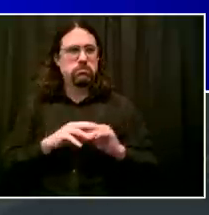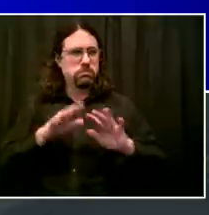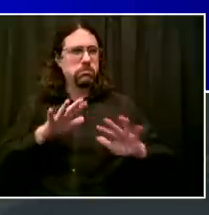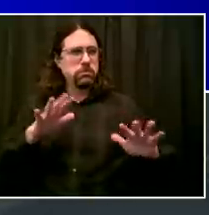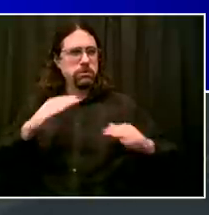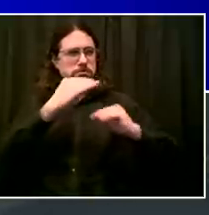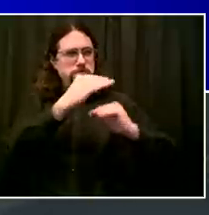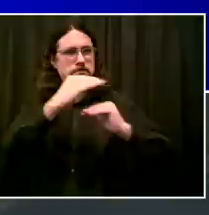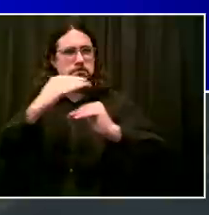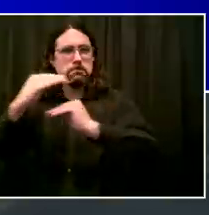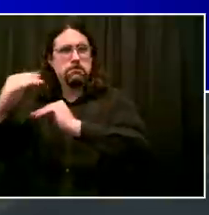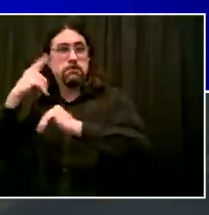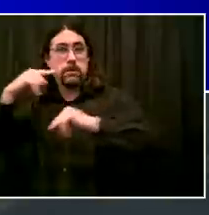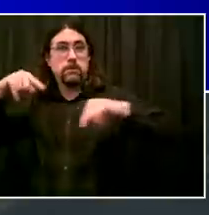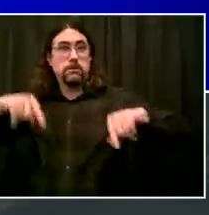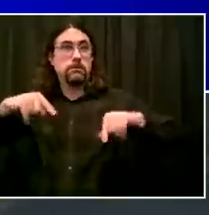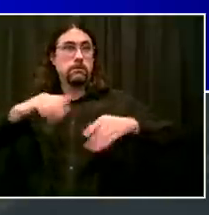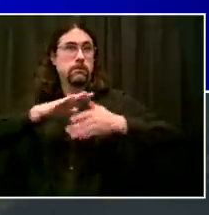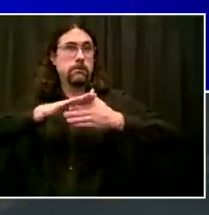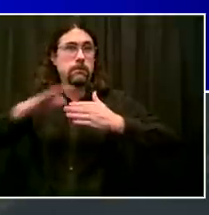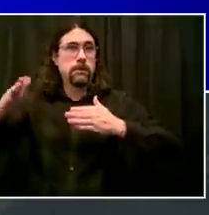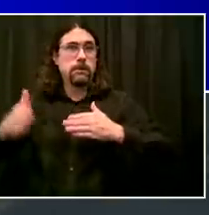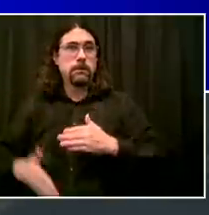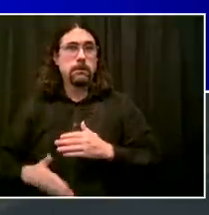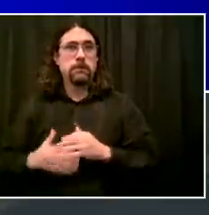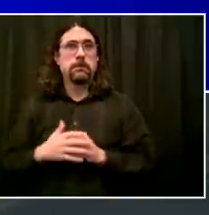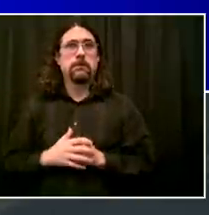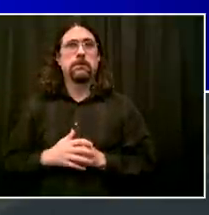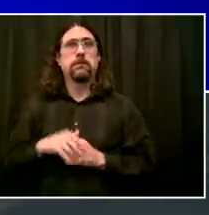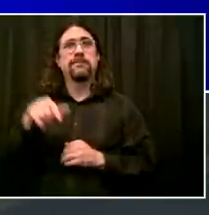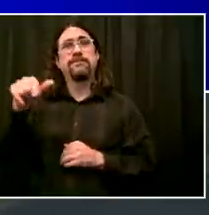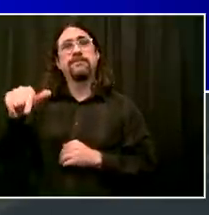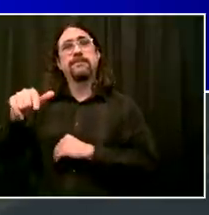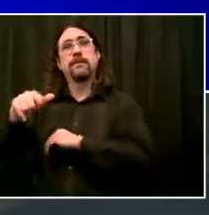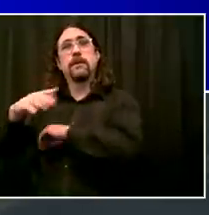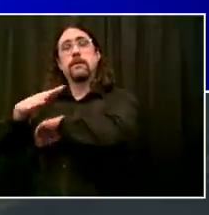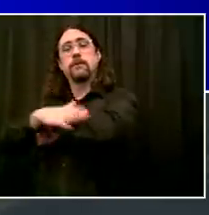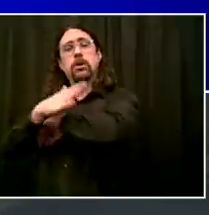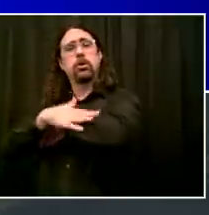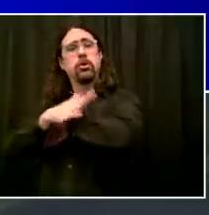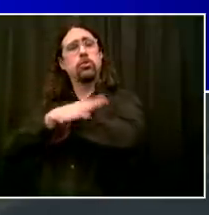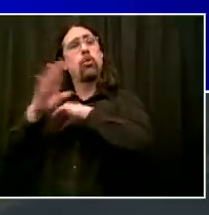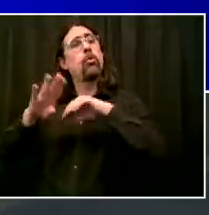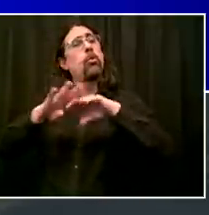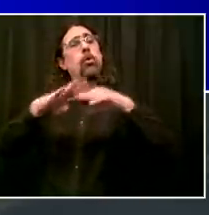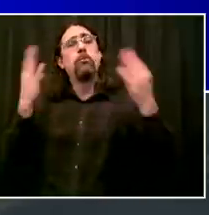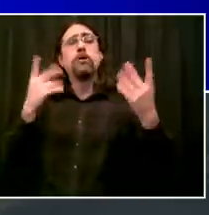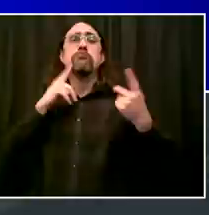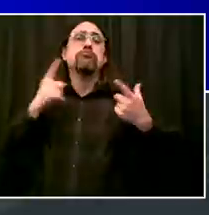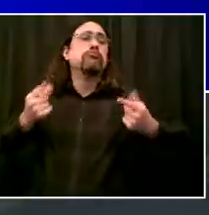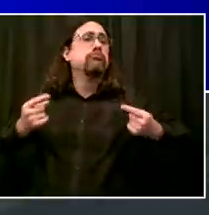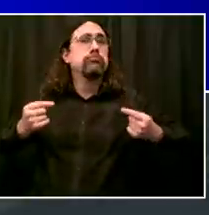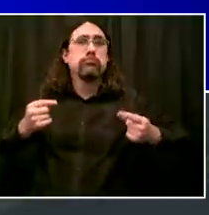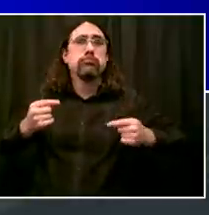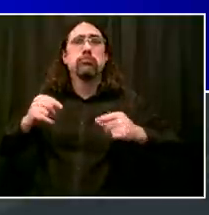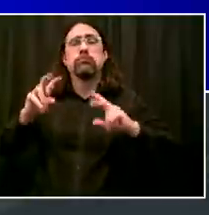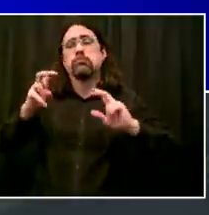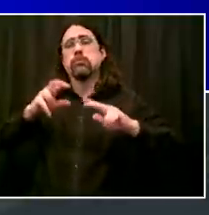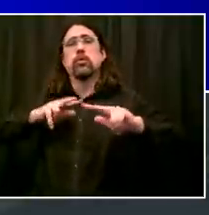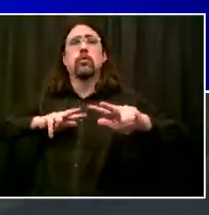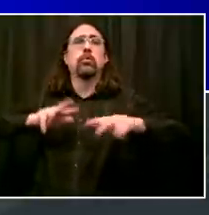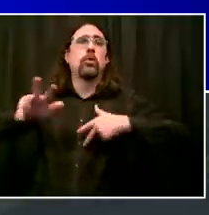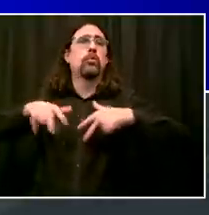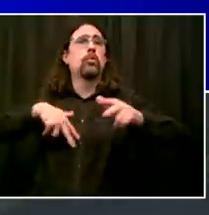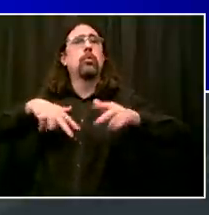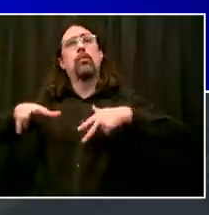beach is for today. You can walk on the beach, you can hang out on the beach, but do it in a manner that is consistent with everything we've been talking